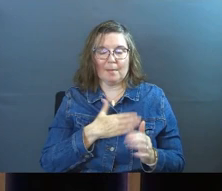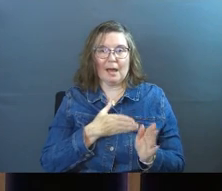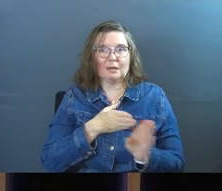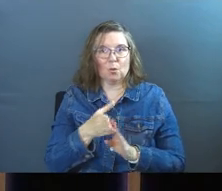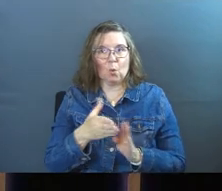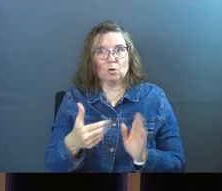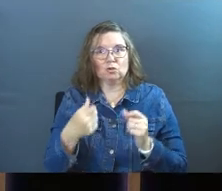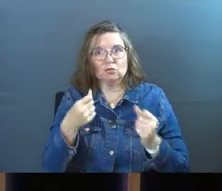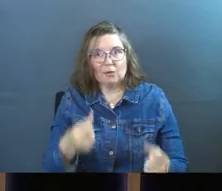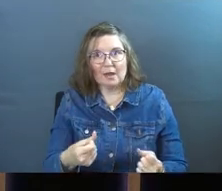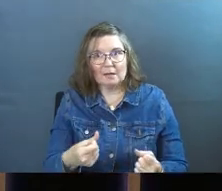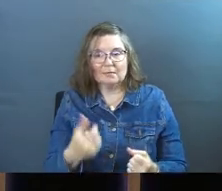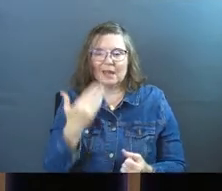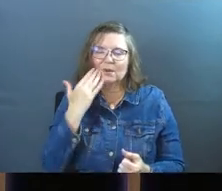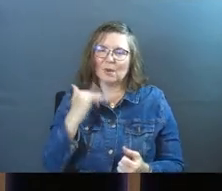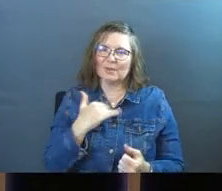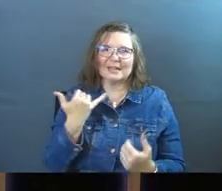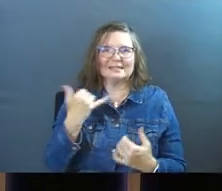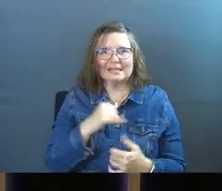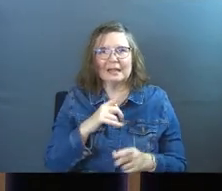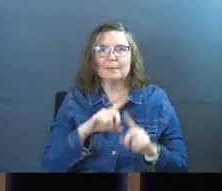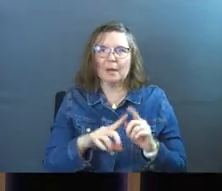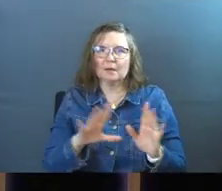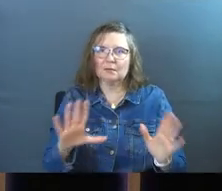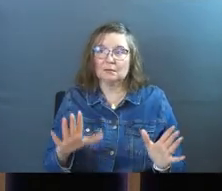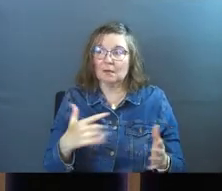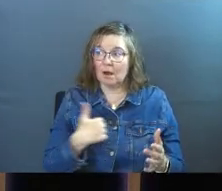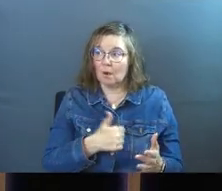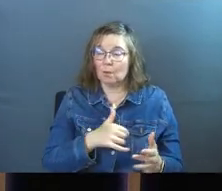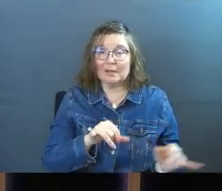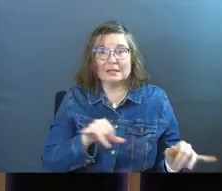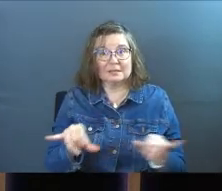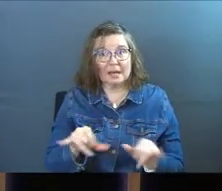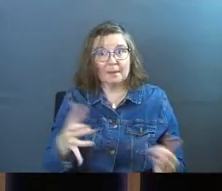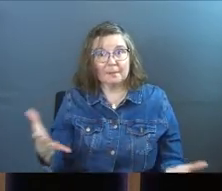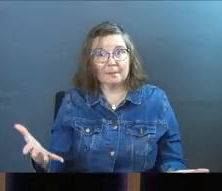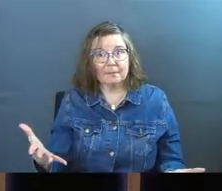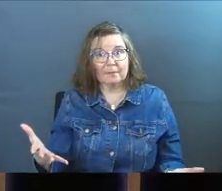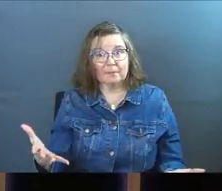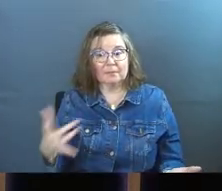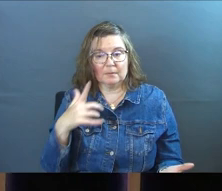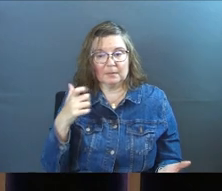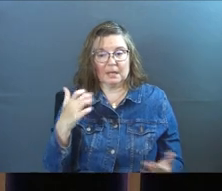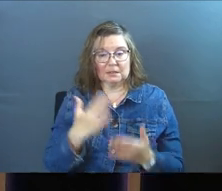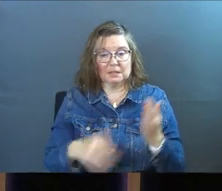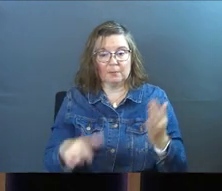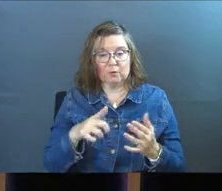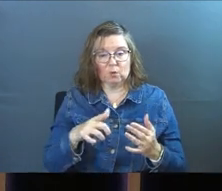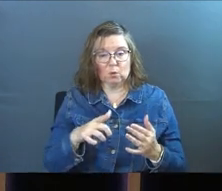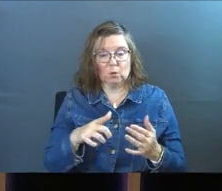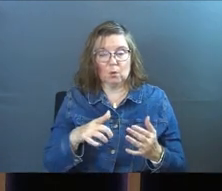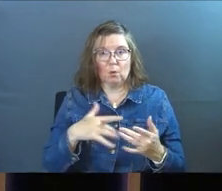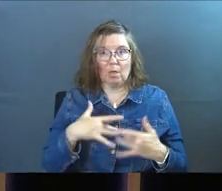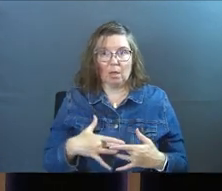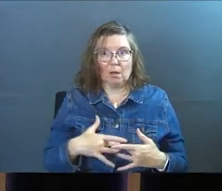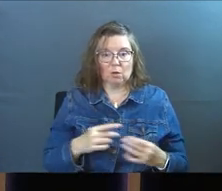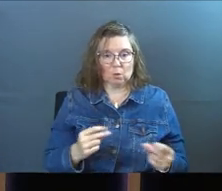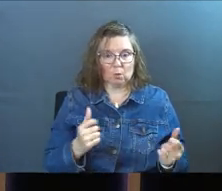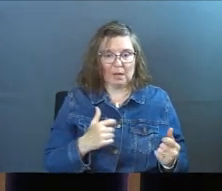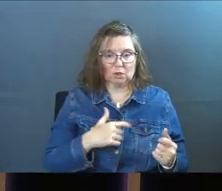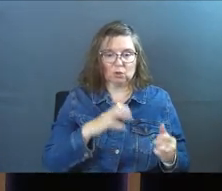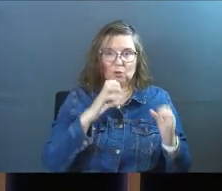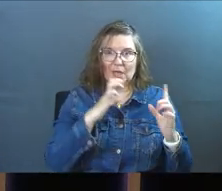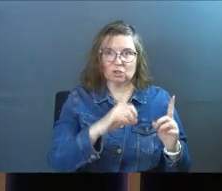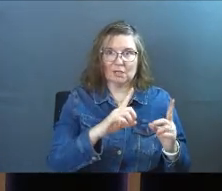core strength. Now, I know that's just silly, but aren't we the same? Because some of you, when the chips are down, you go right to